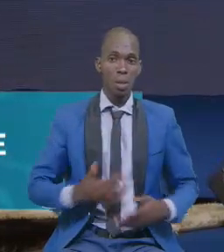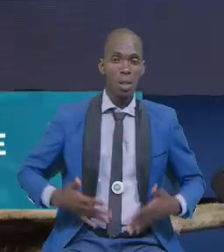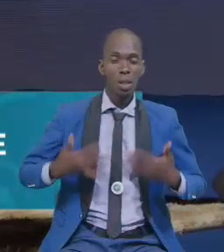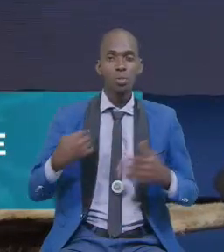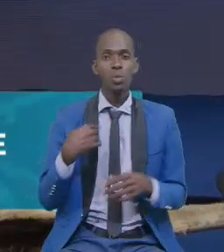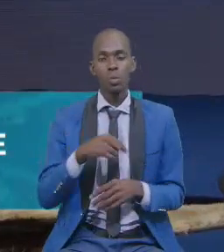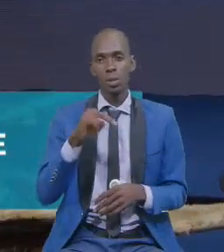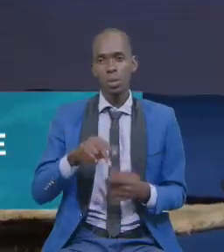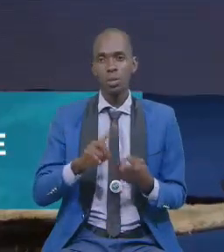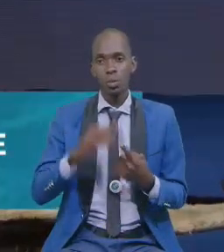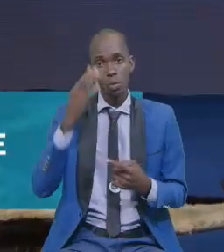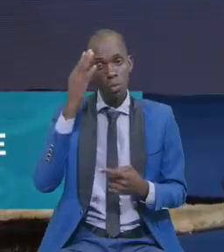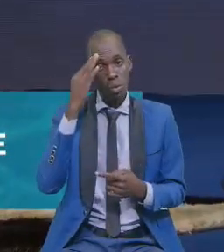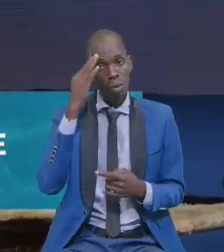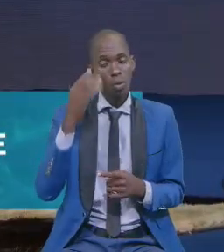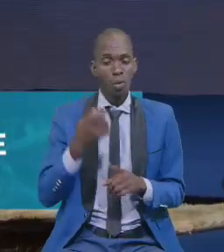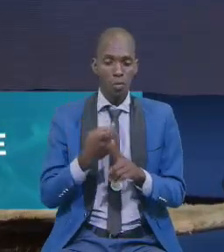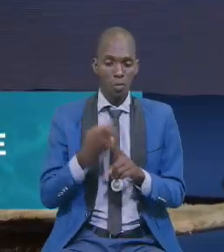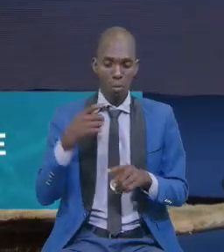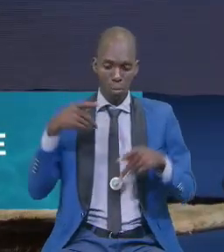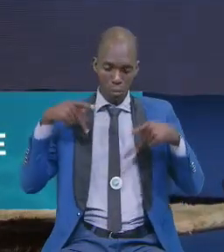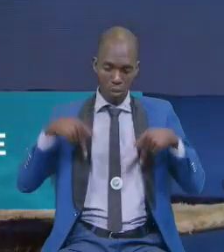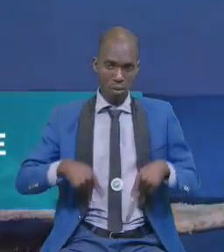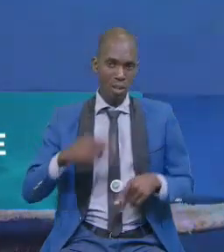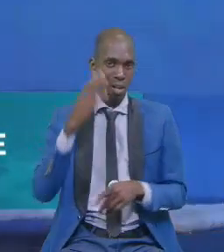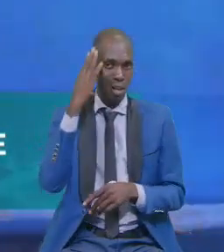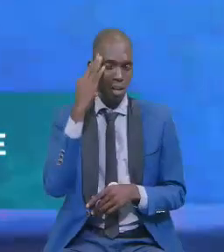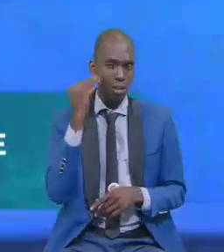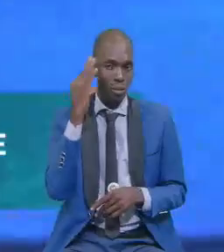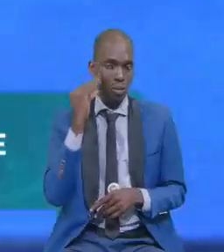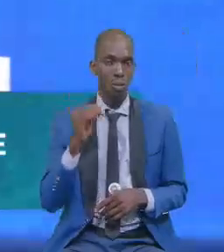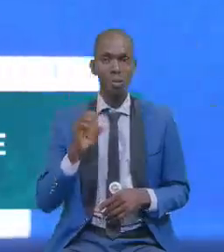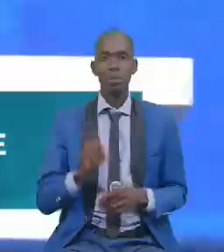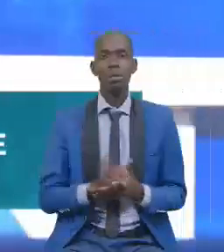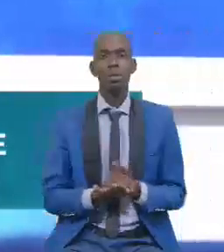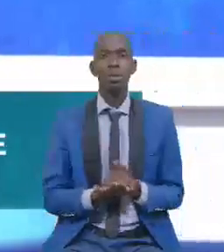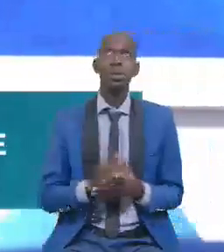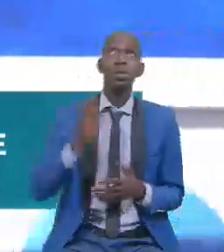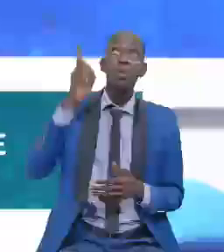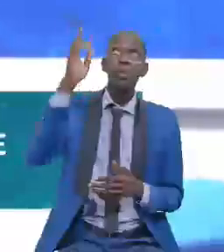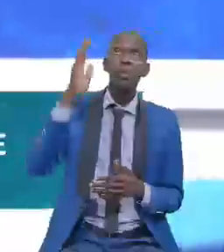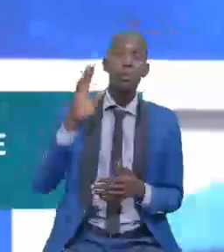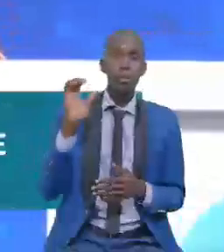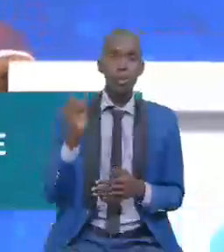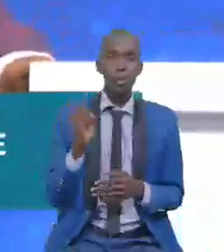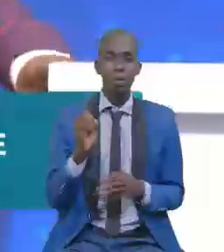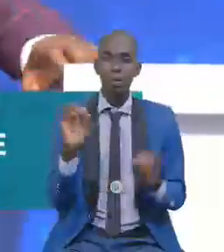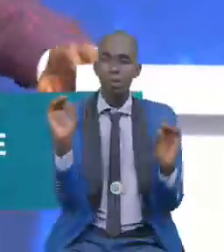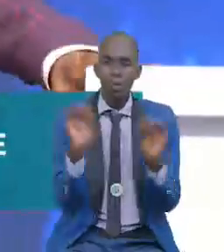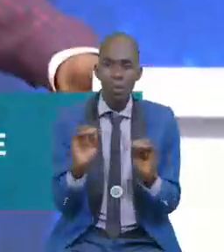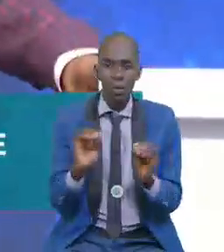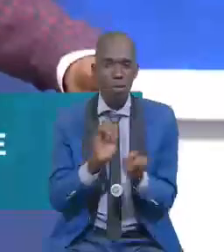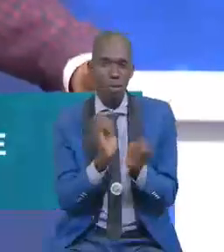know from personal experience God's unchanging